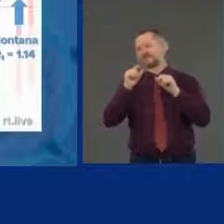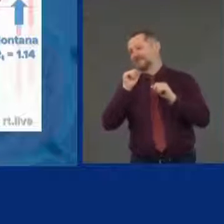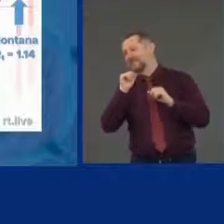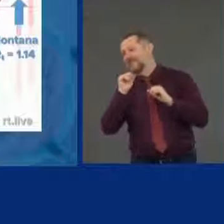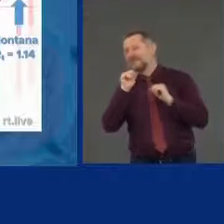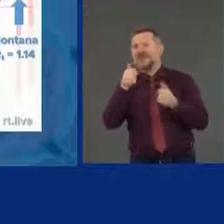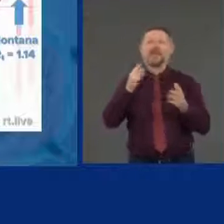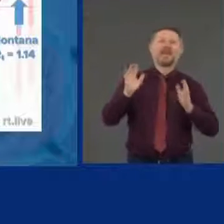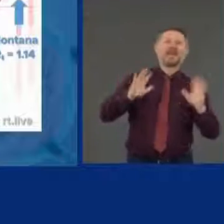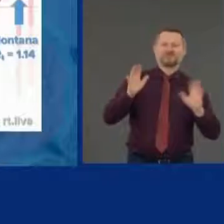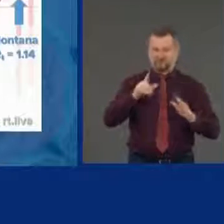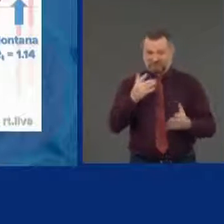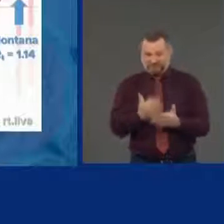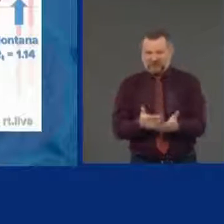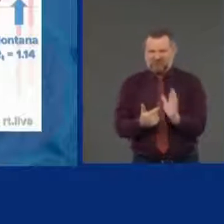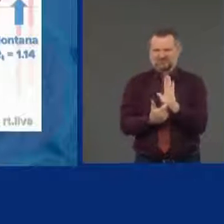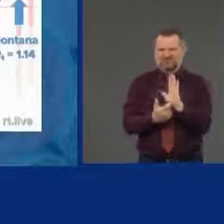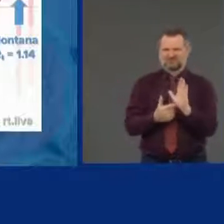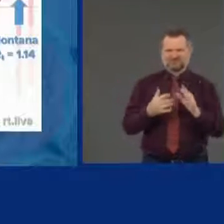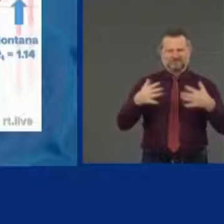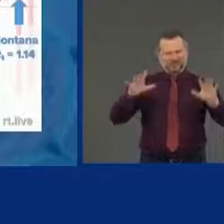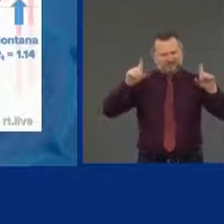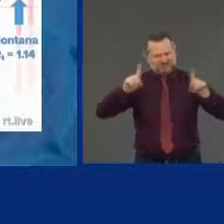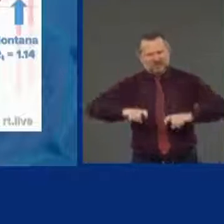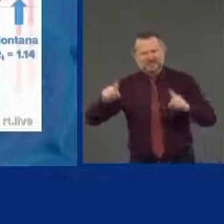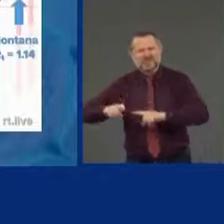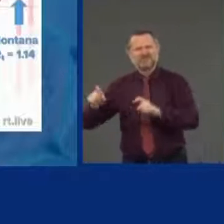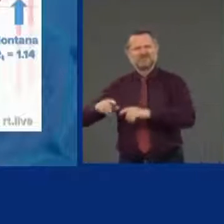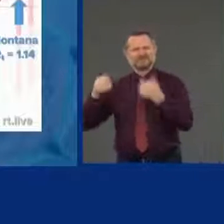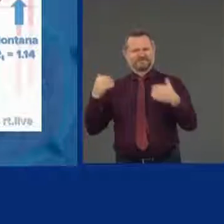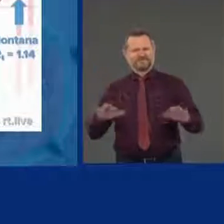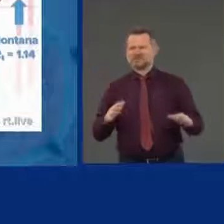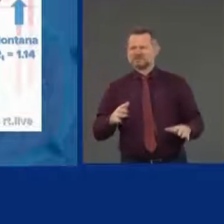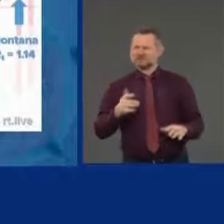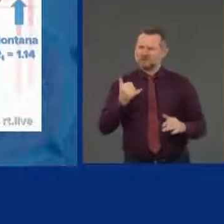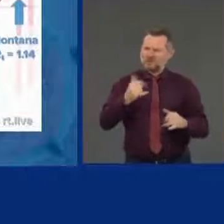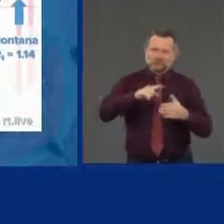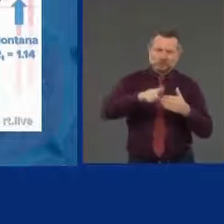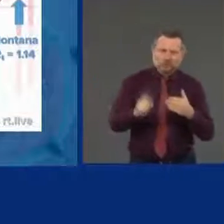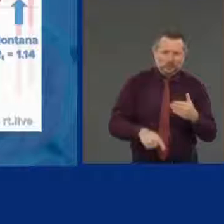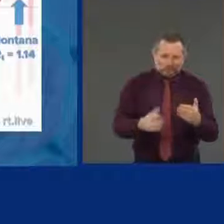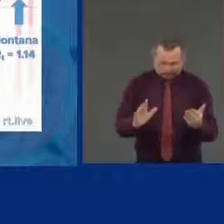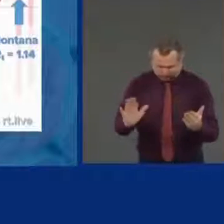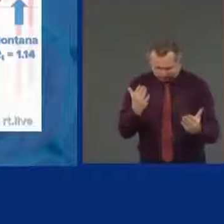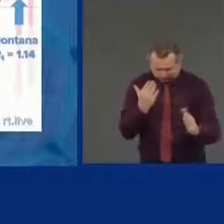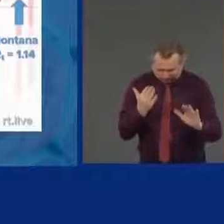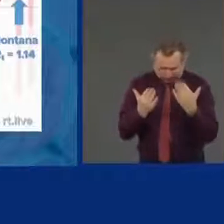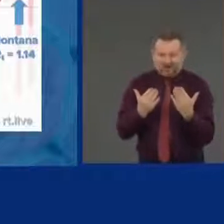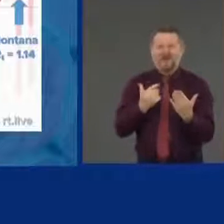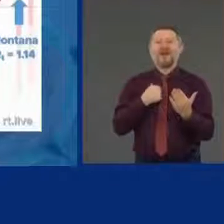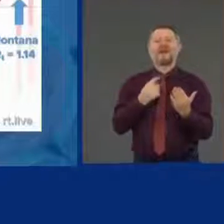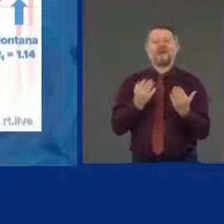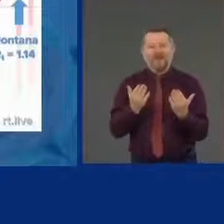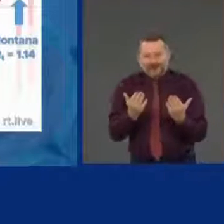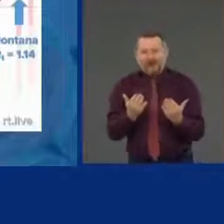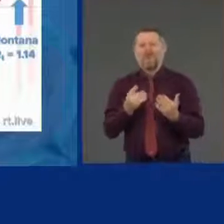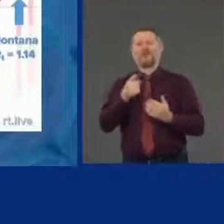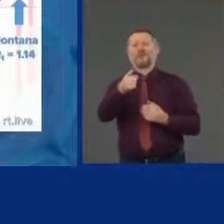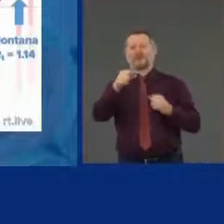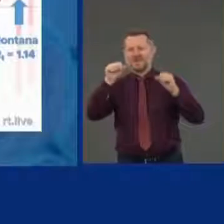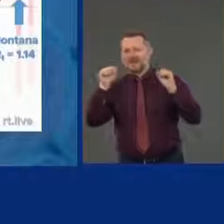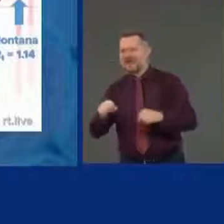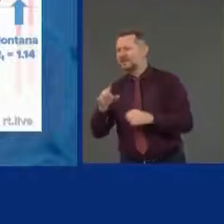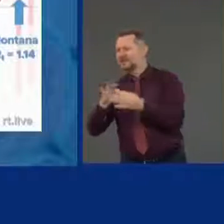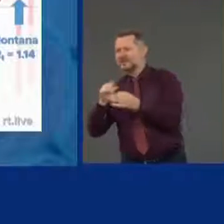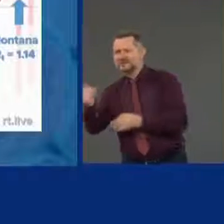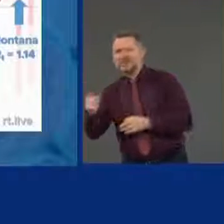theory. You now have results. Anyone can say anything. I can